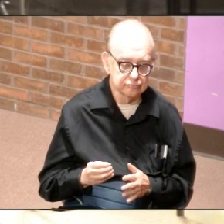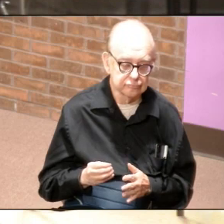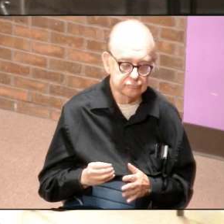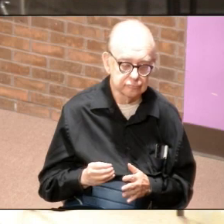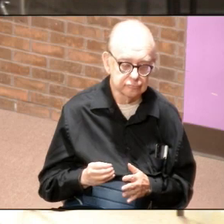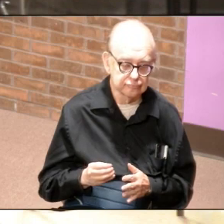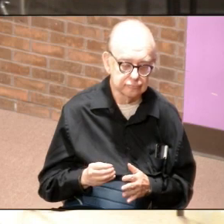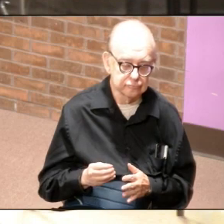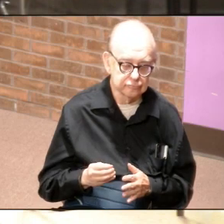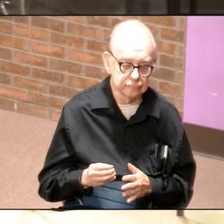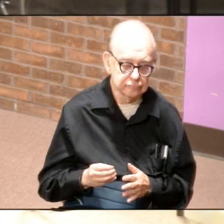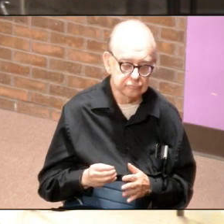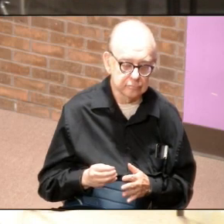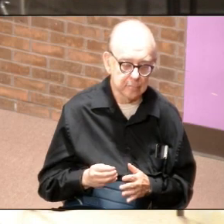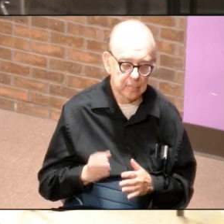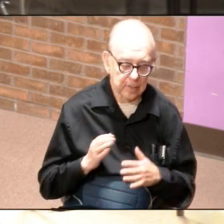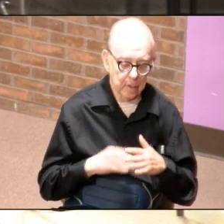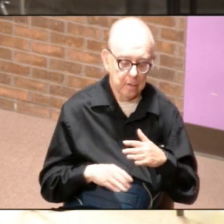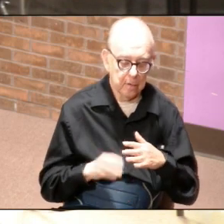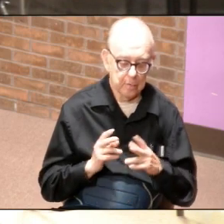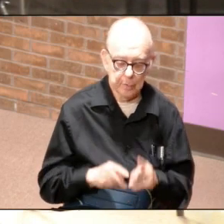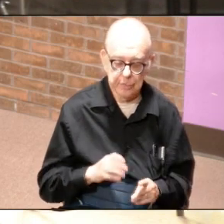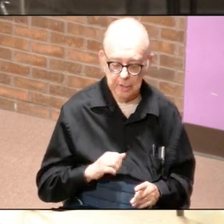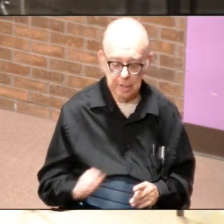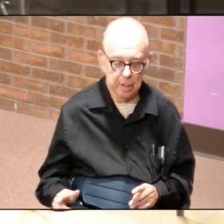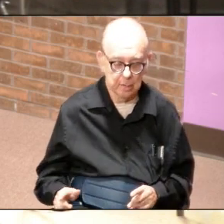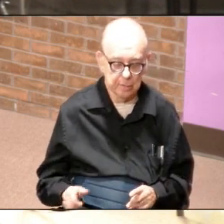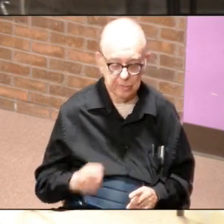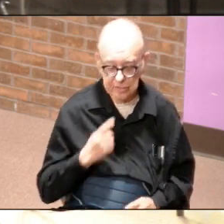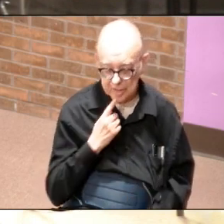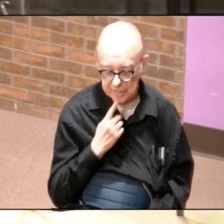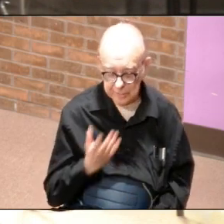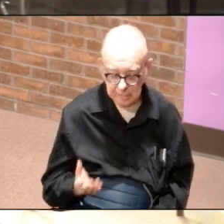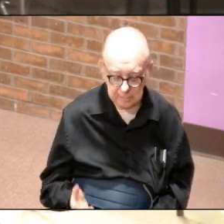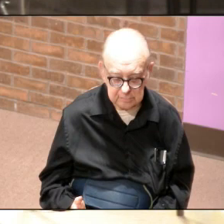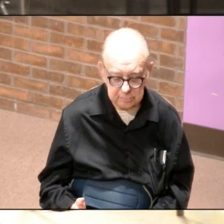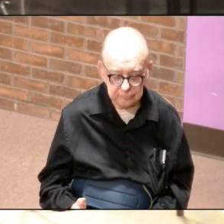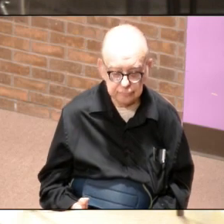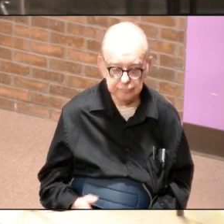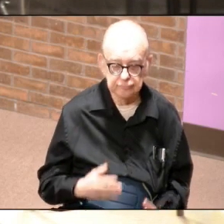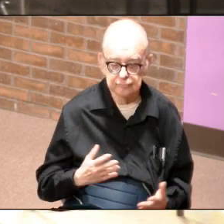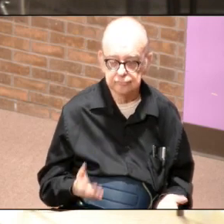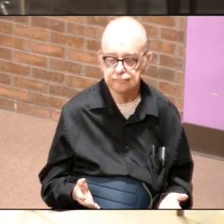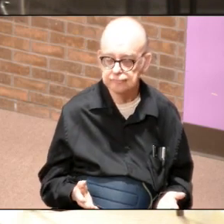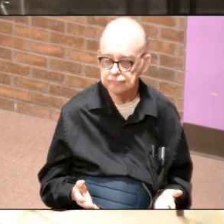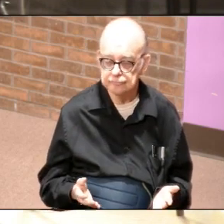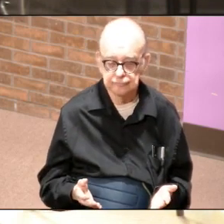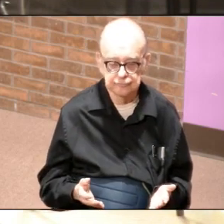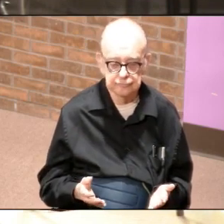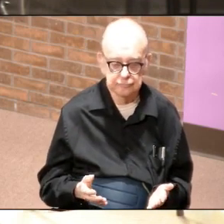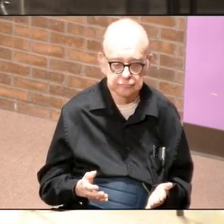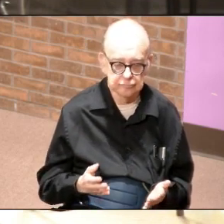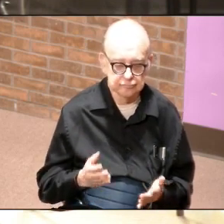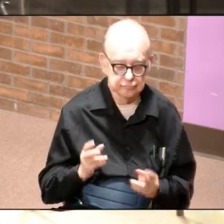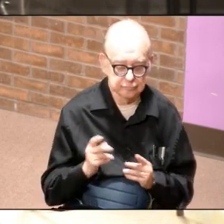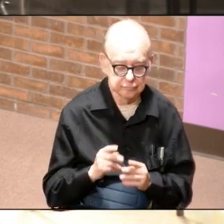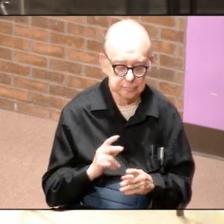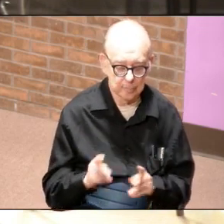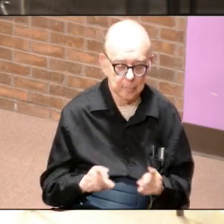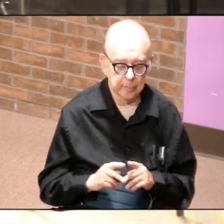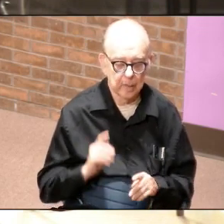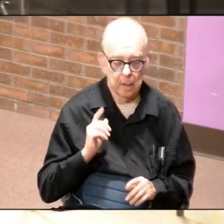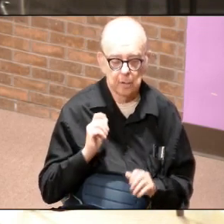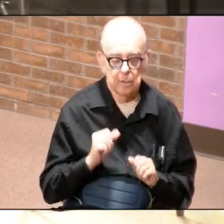he basically was jealous of what was going on. Okay, so here we go. It's a permanent place that will last